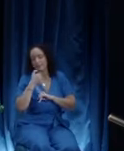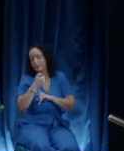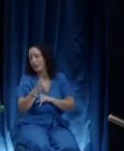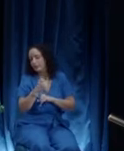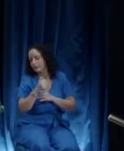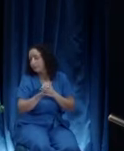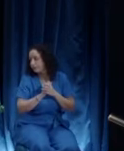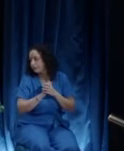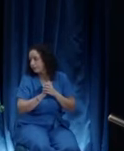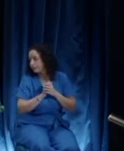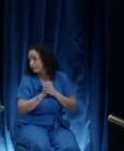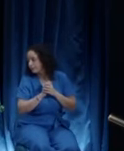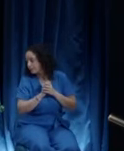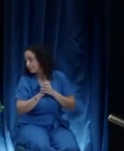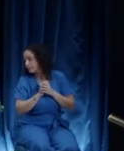as